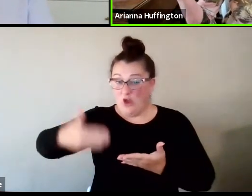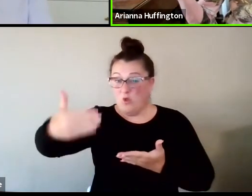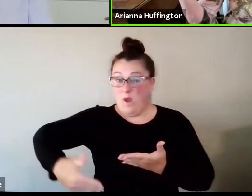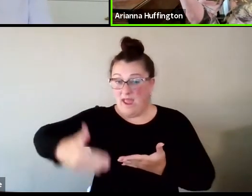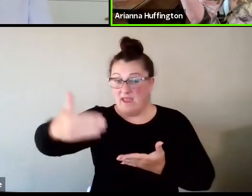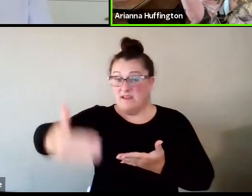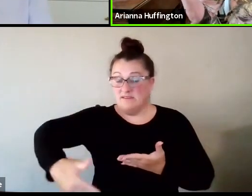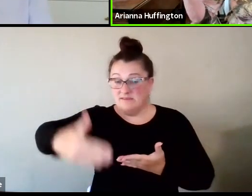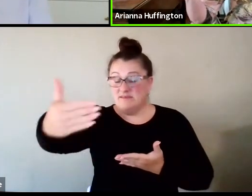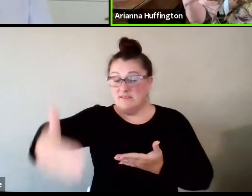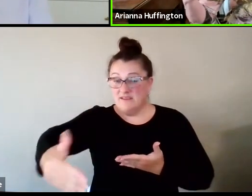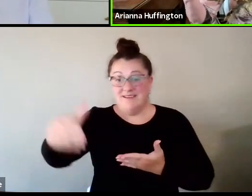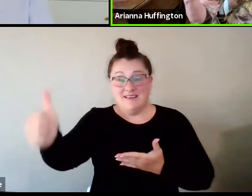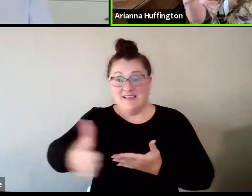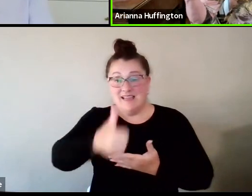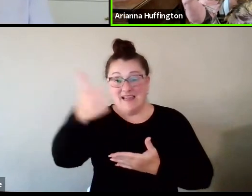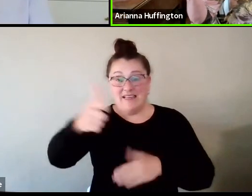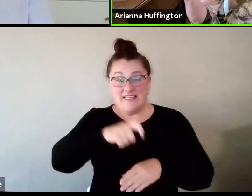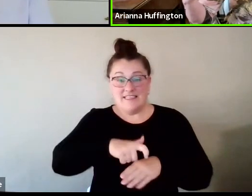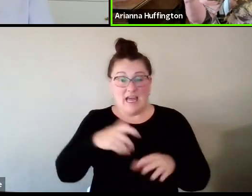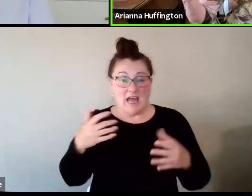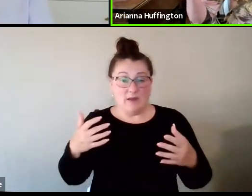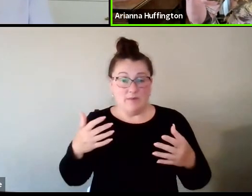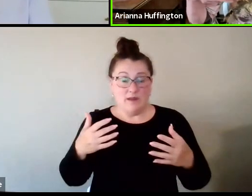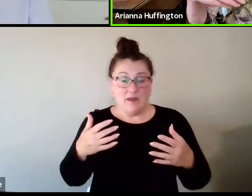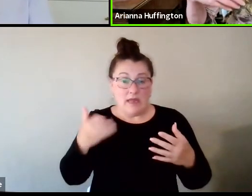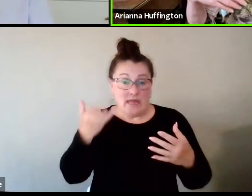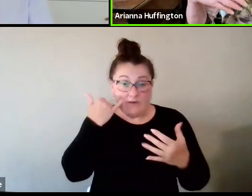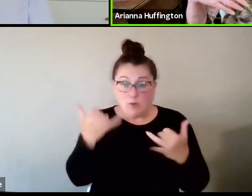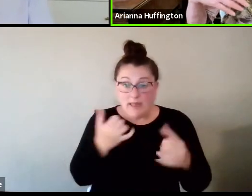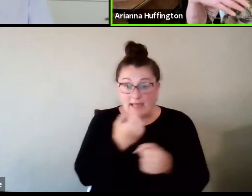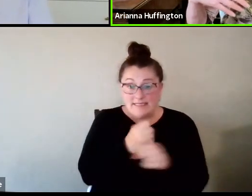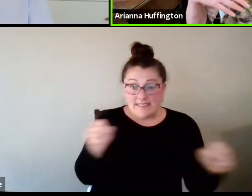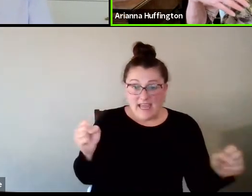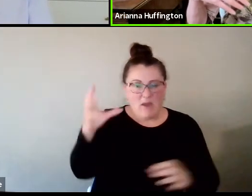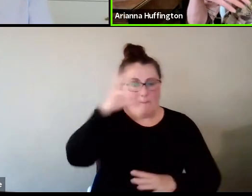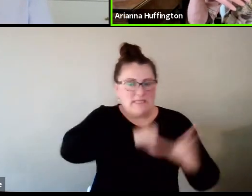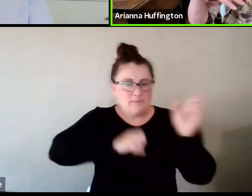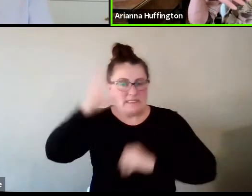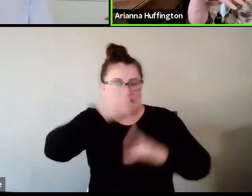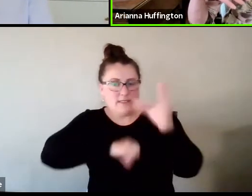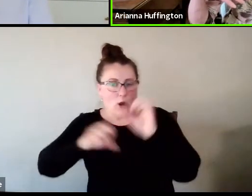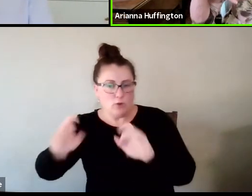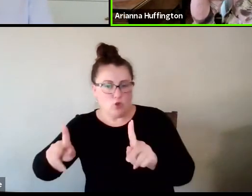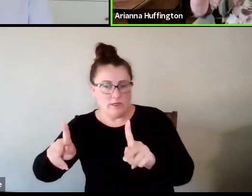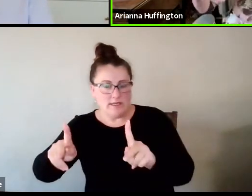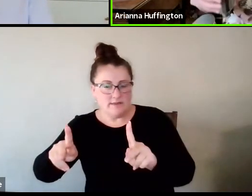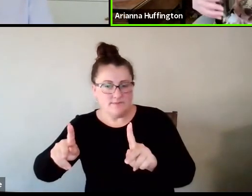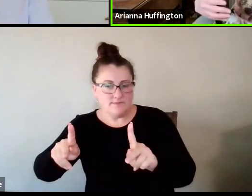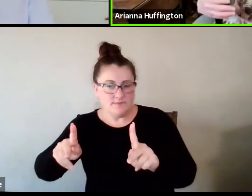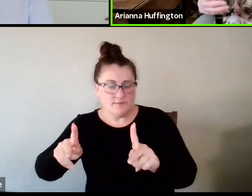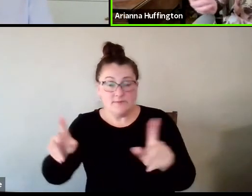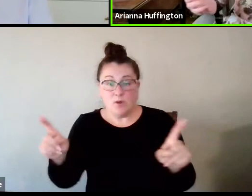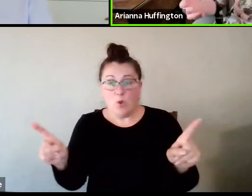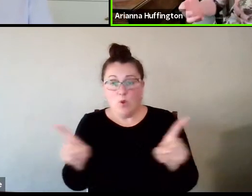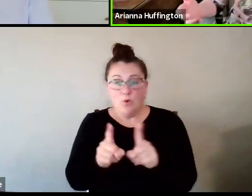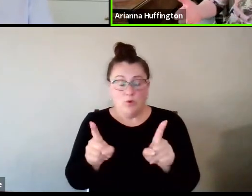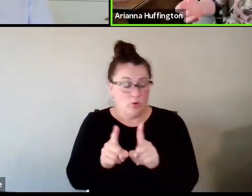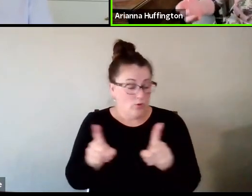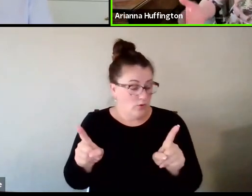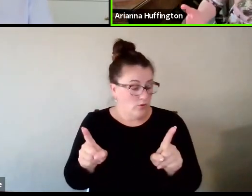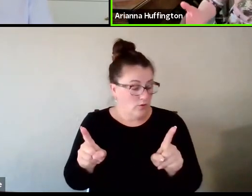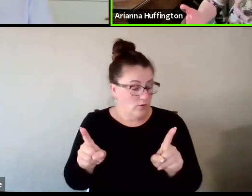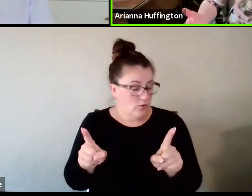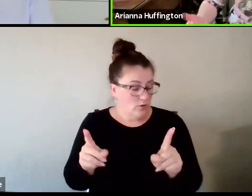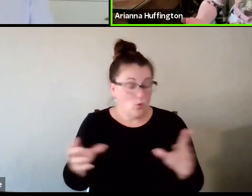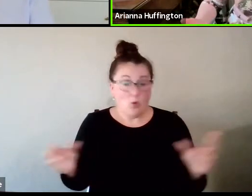because anytime you play it completely safe, you are missing a lot of opportunities. And also, we are